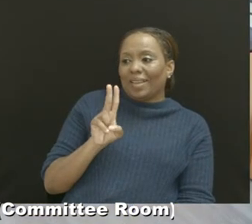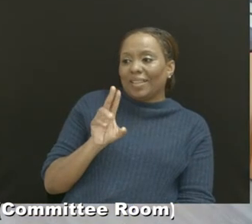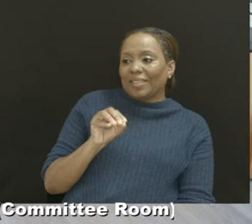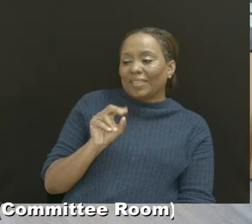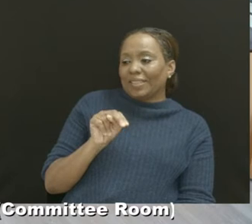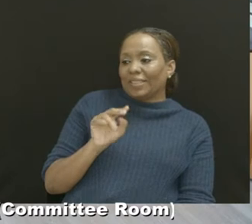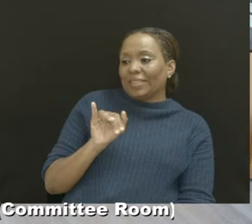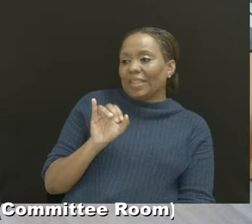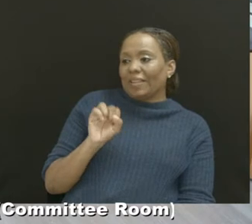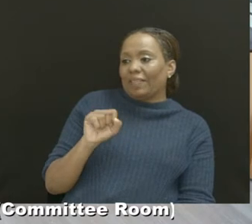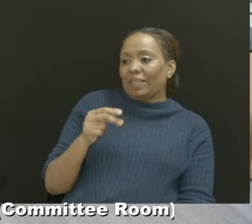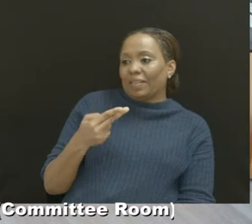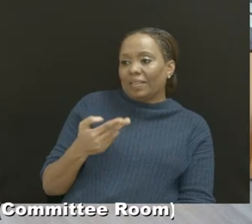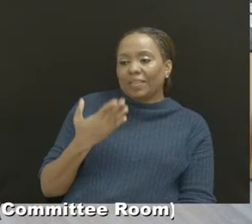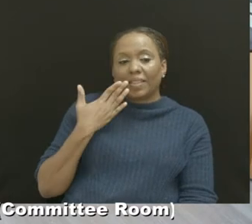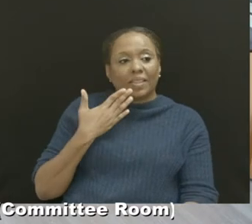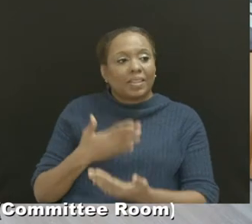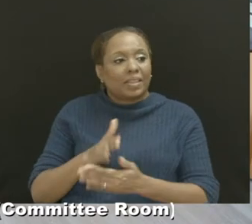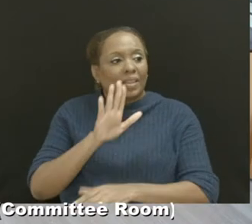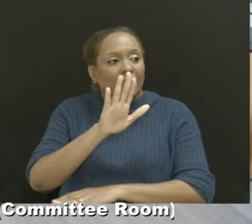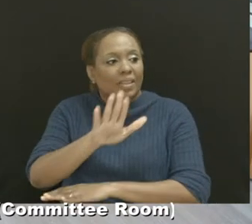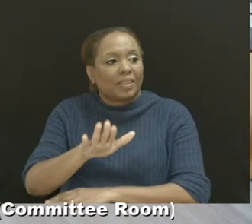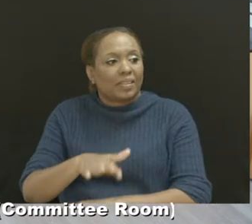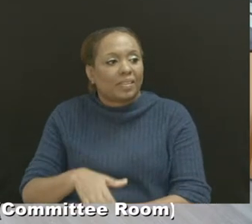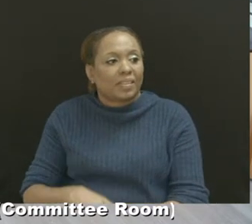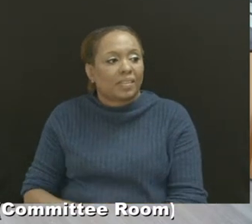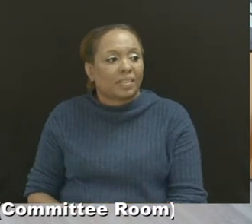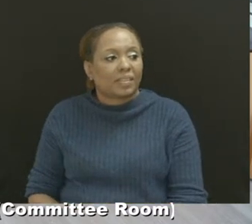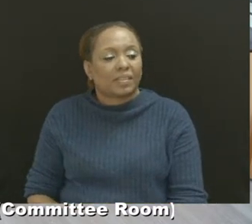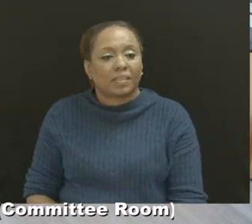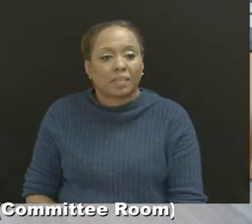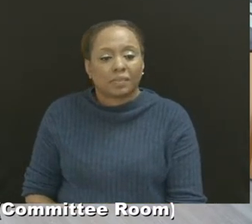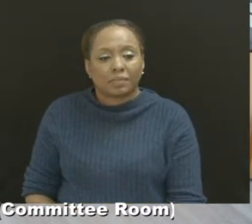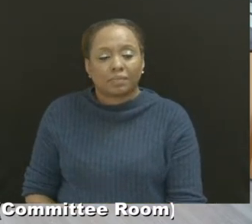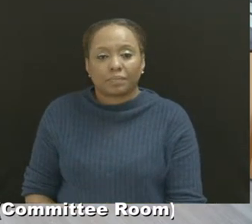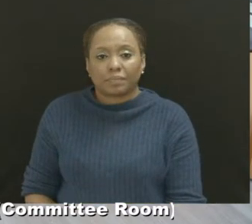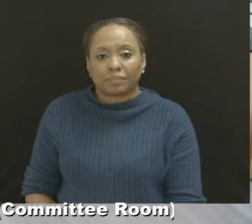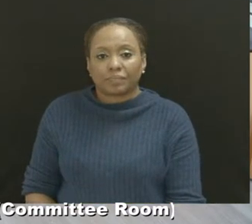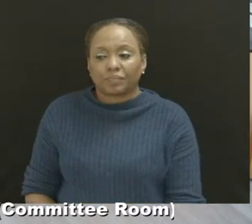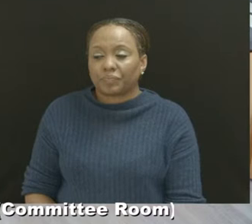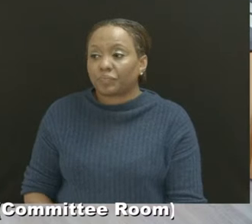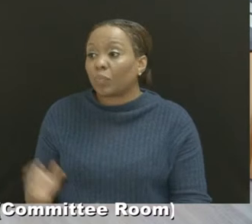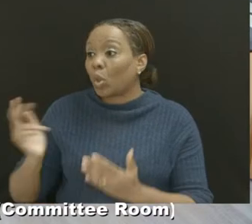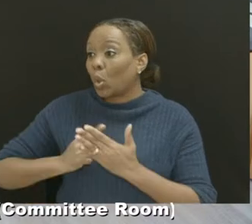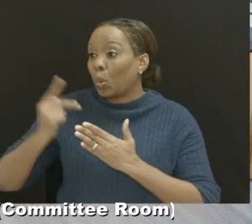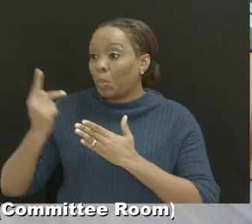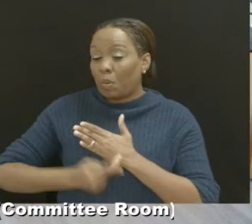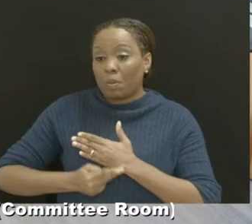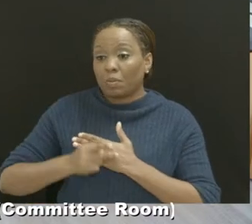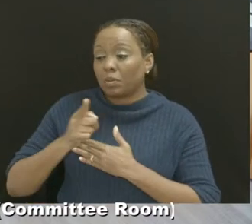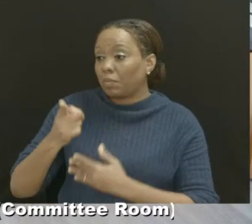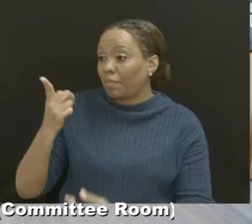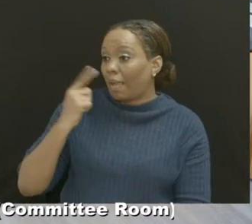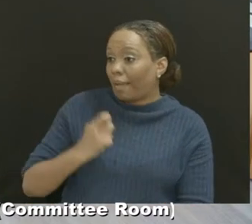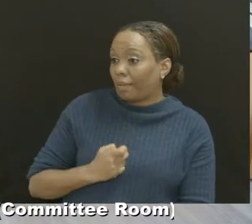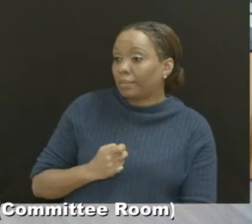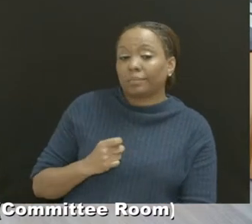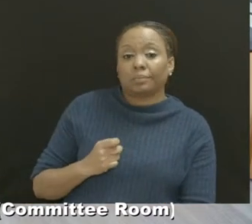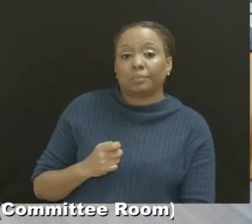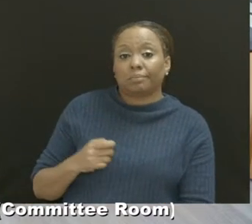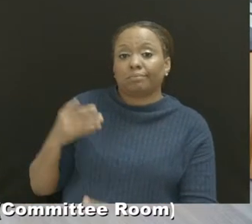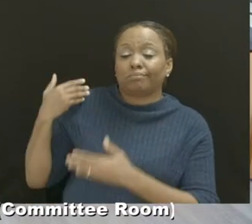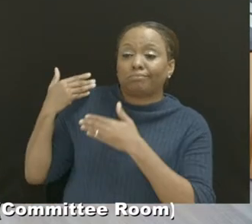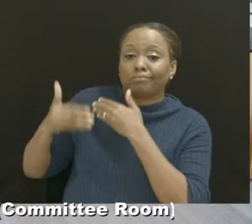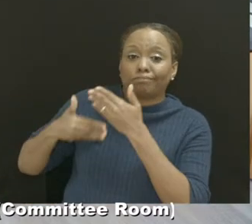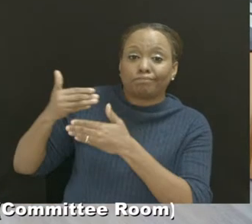Thank you, Minister. Good afternoon once again. The programs which the Honourable Member for St. Thomas alluded to over the years had formed